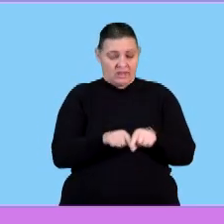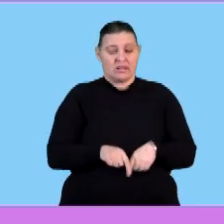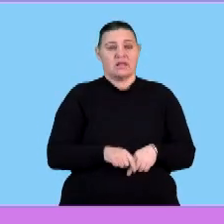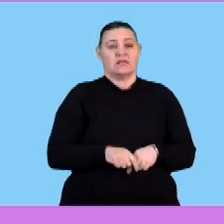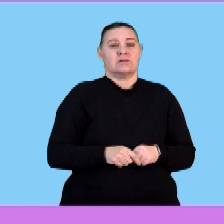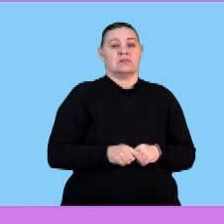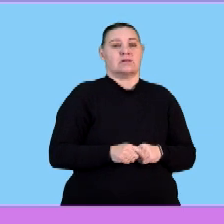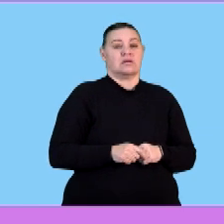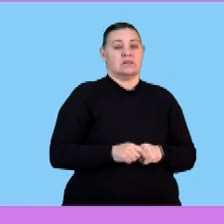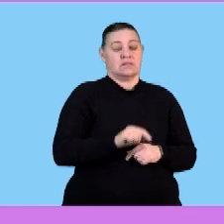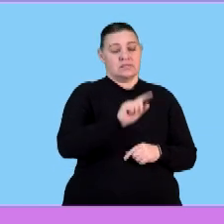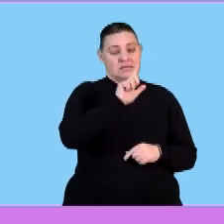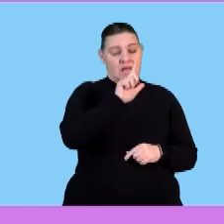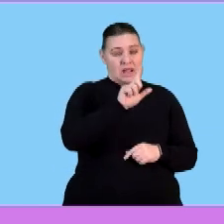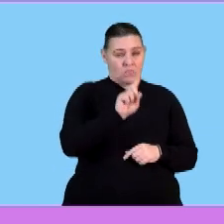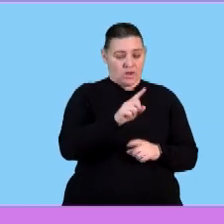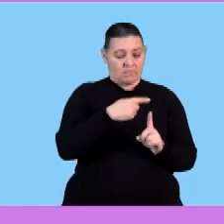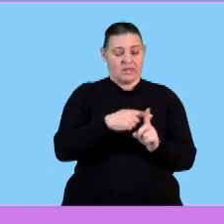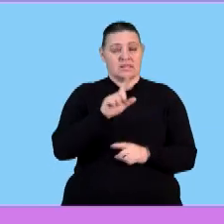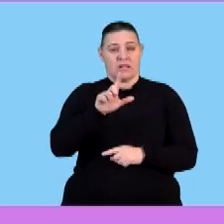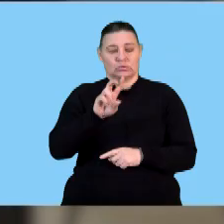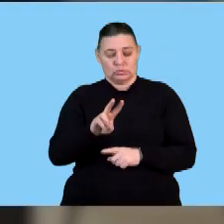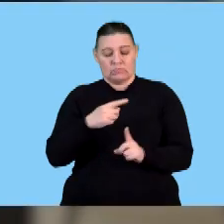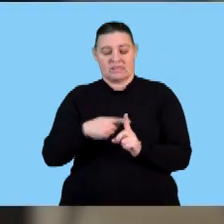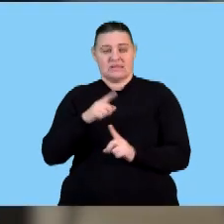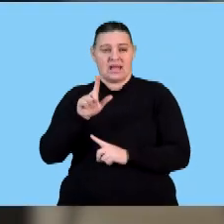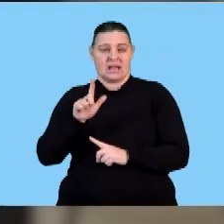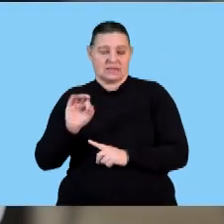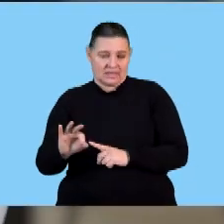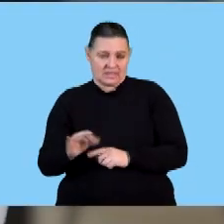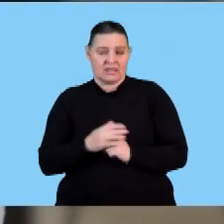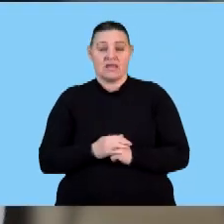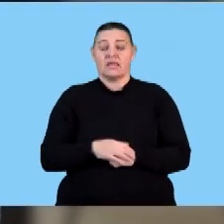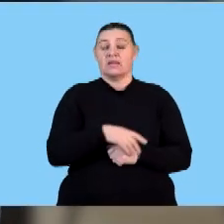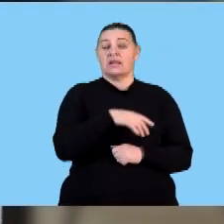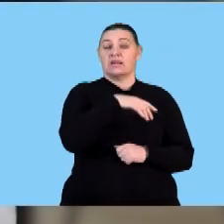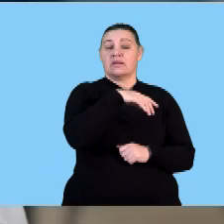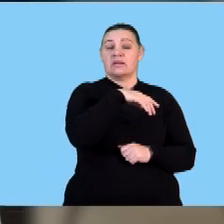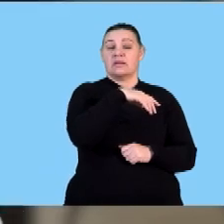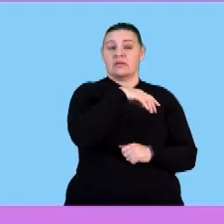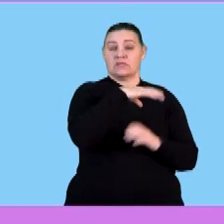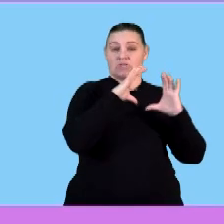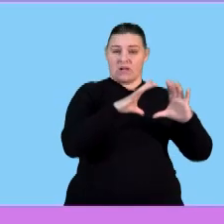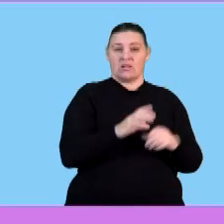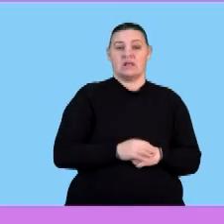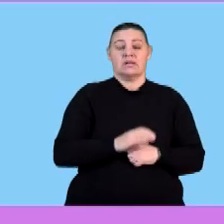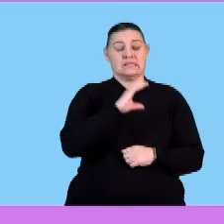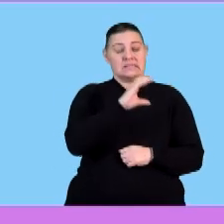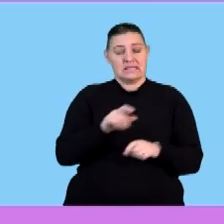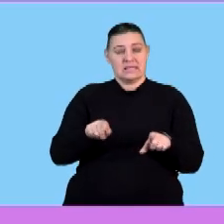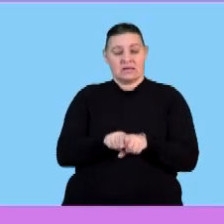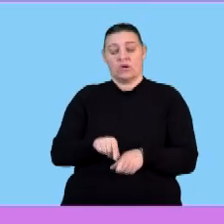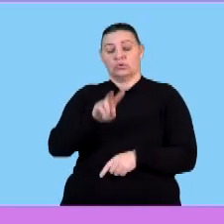up all 3 sides. And lastly, the circle, the circumference is 2 times